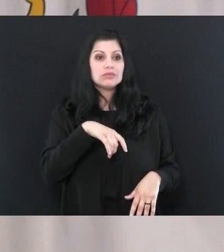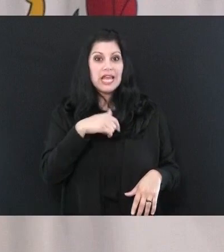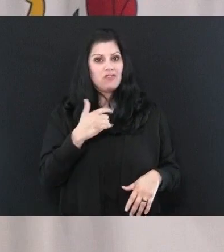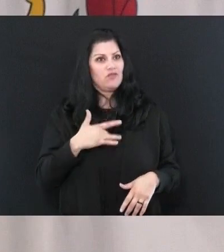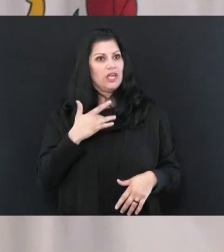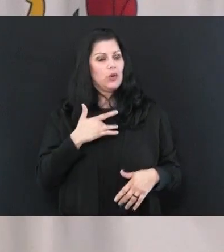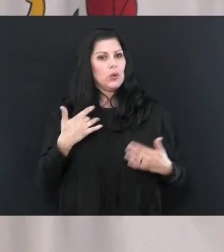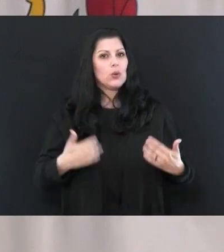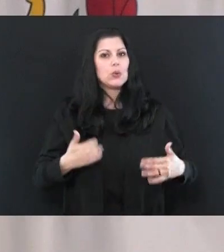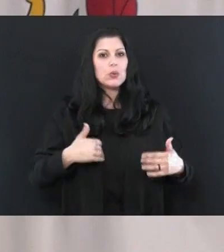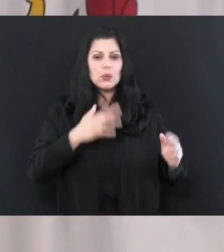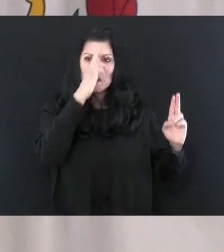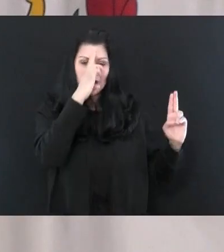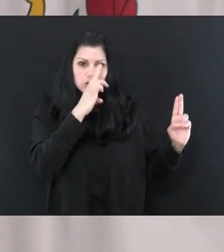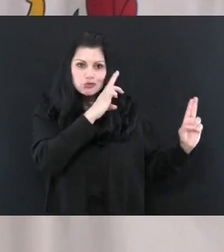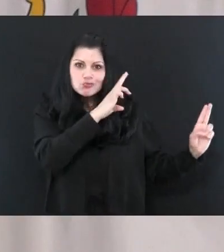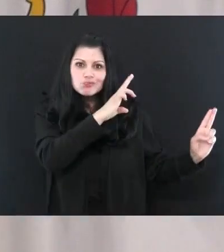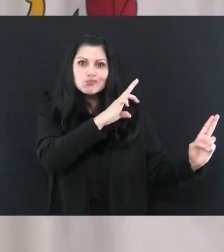me to be able to